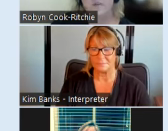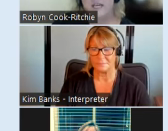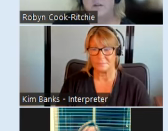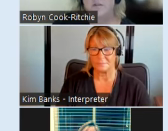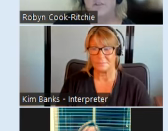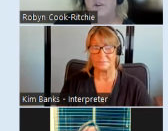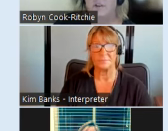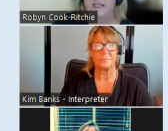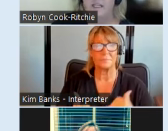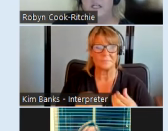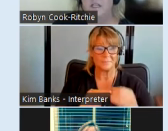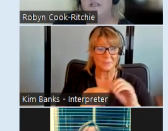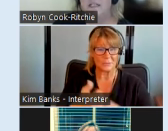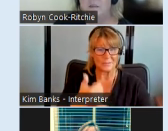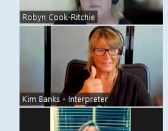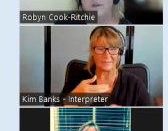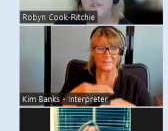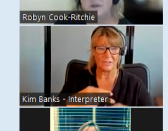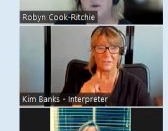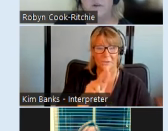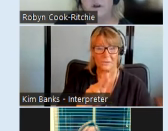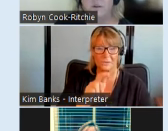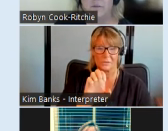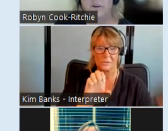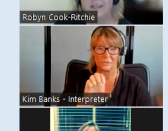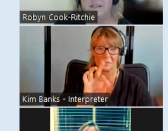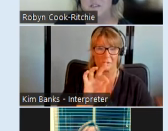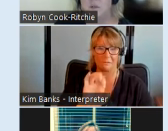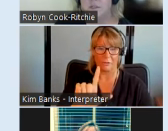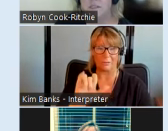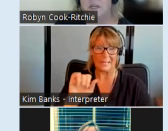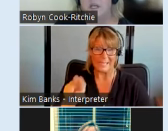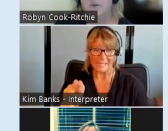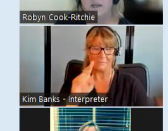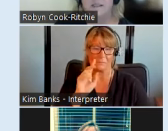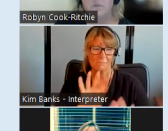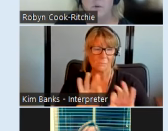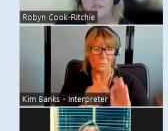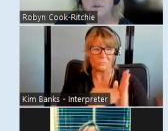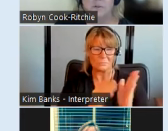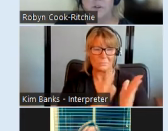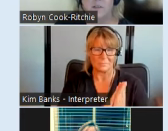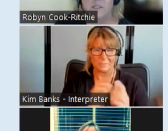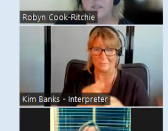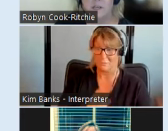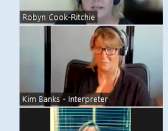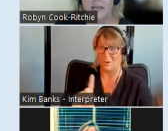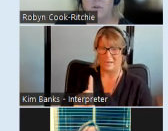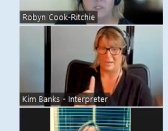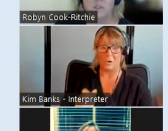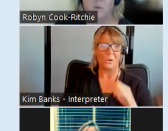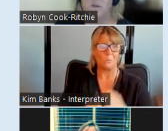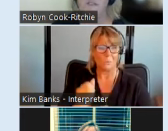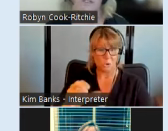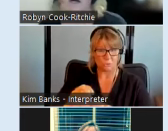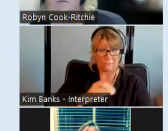Tip number 10, referral in. It's important to record a referral in source because most referrals